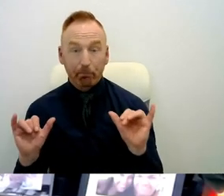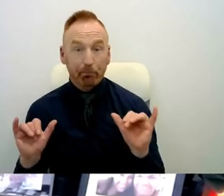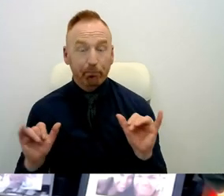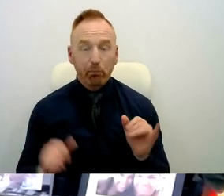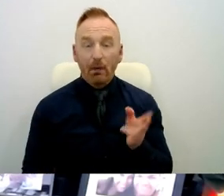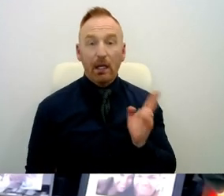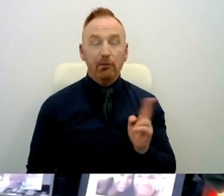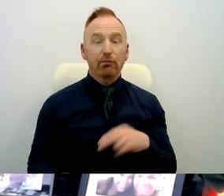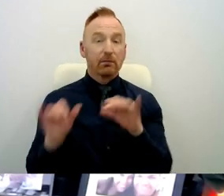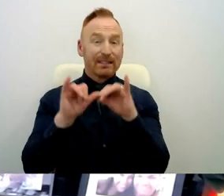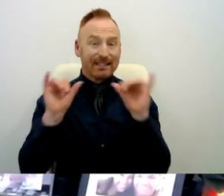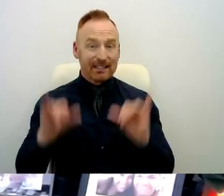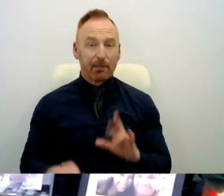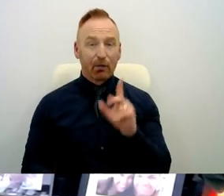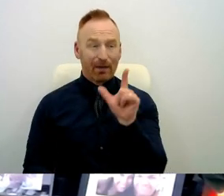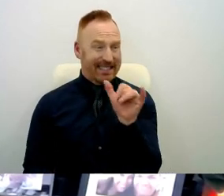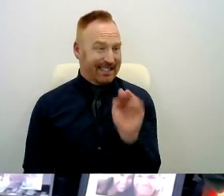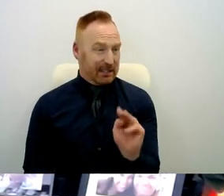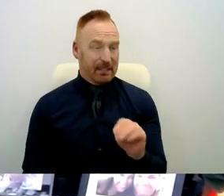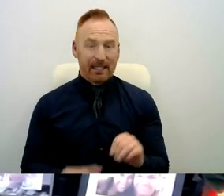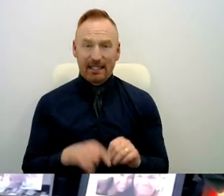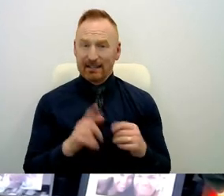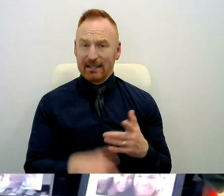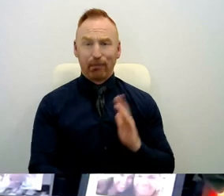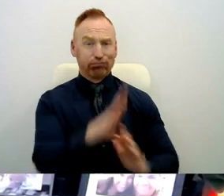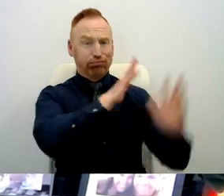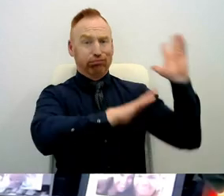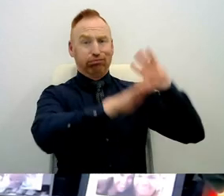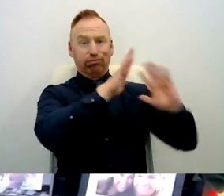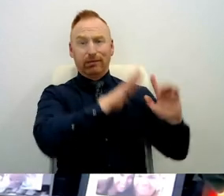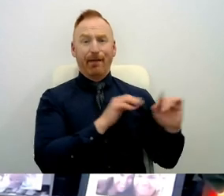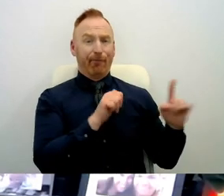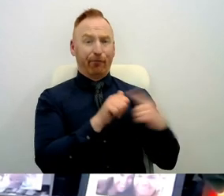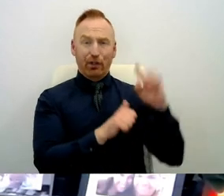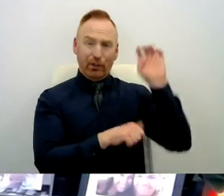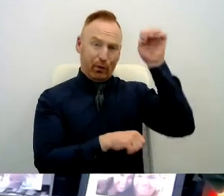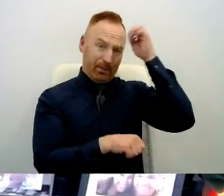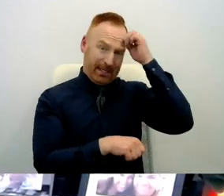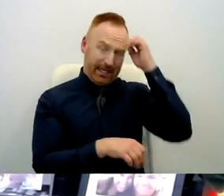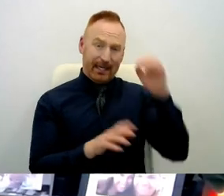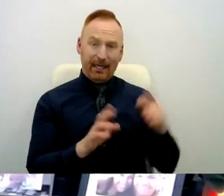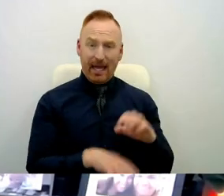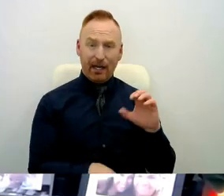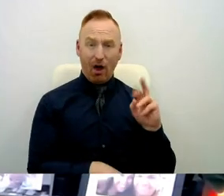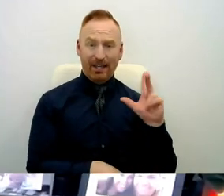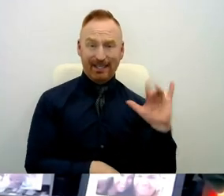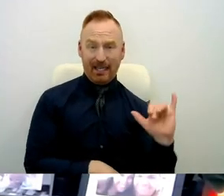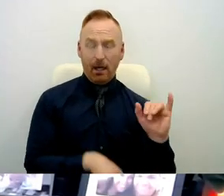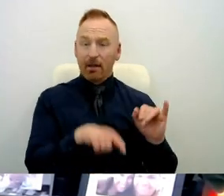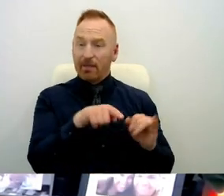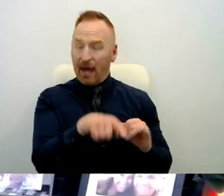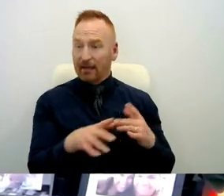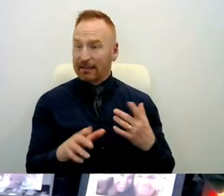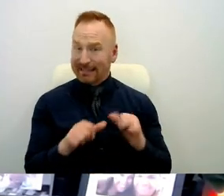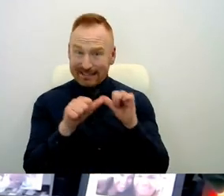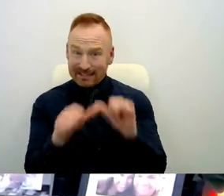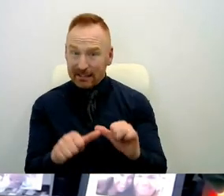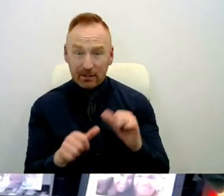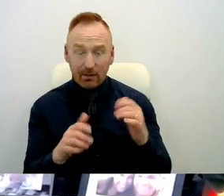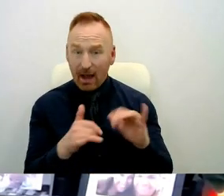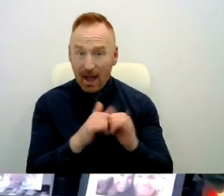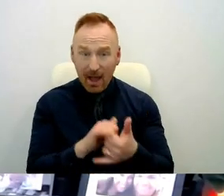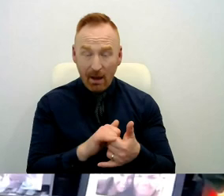The history of systemic racism in this country is as old as the first European colonies. And one way that racist structures are maintained is